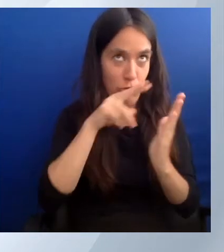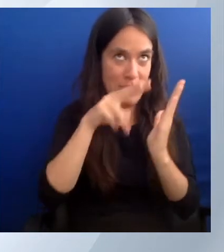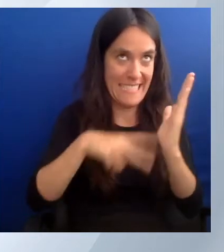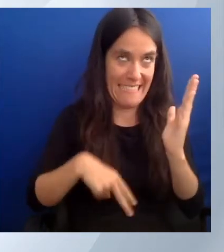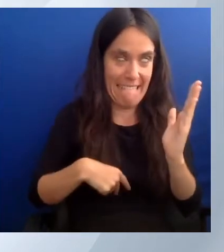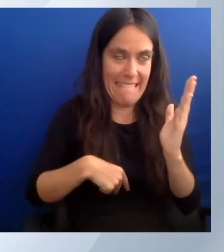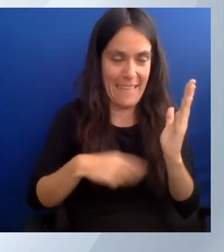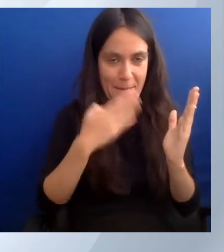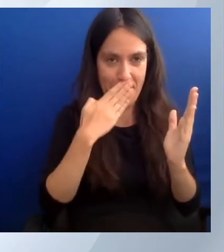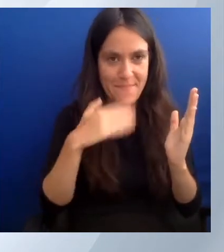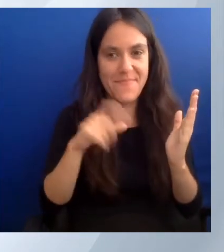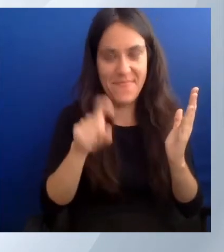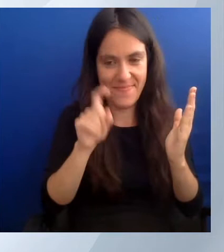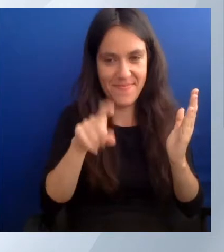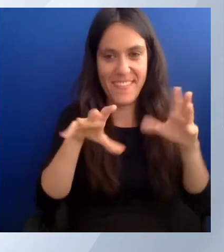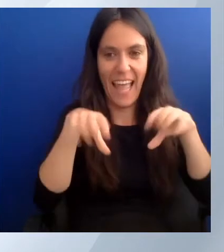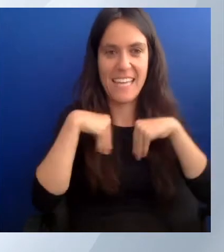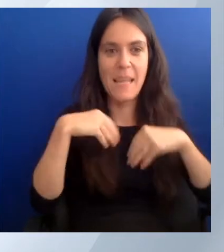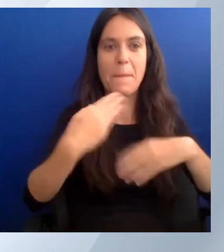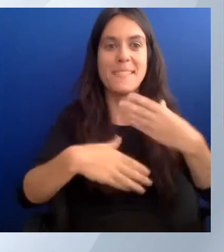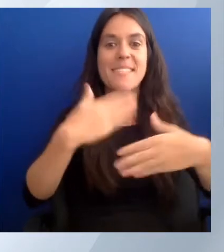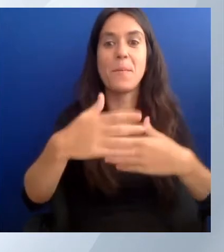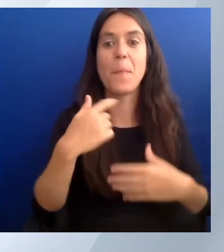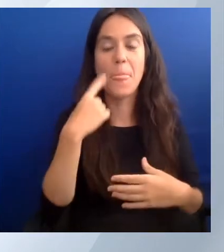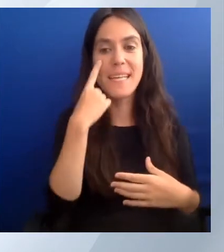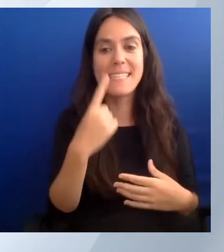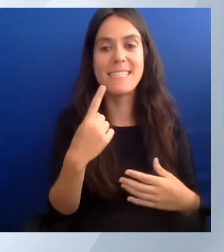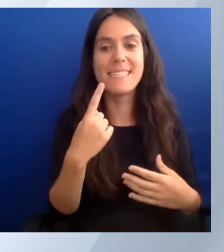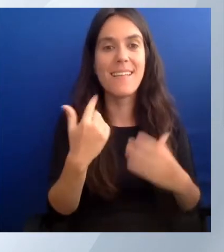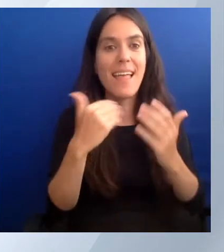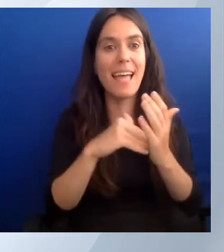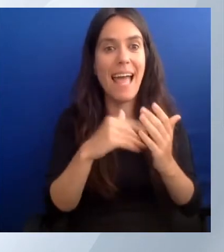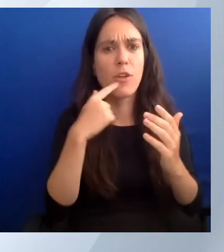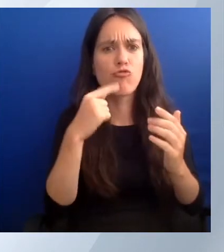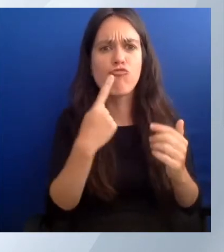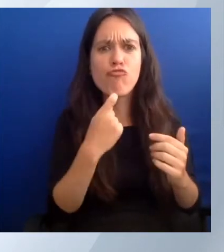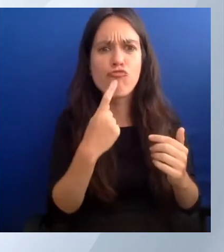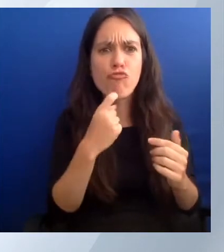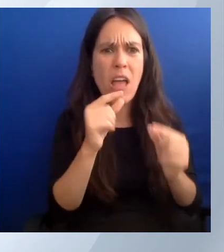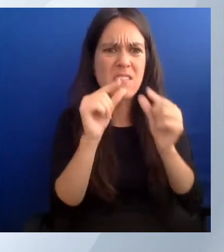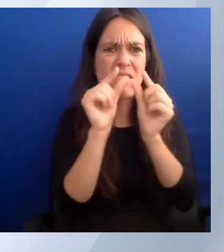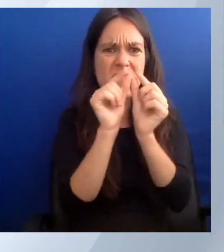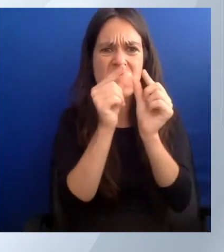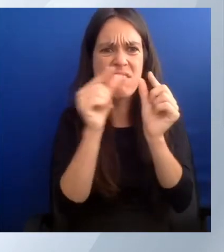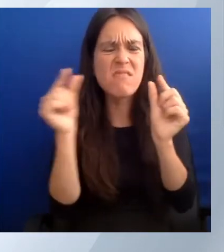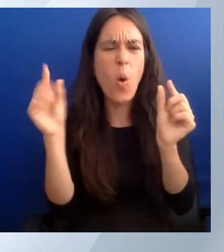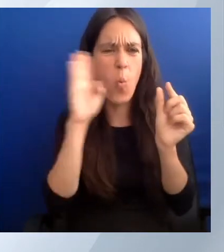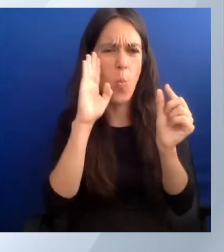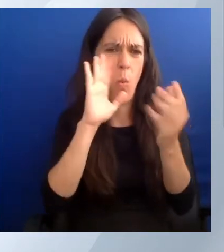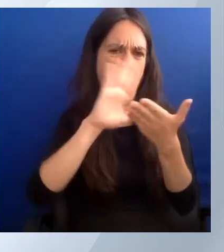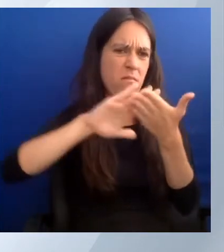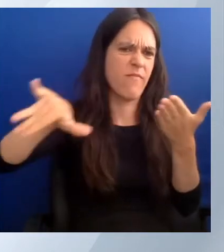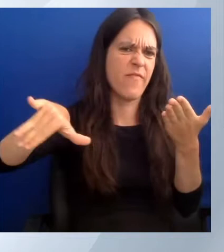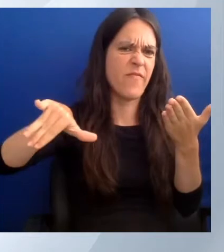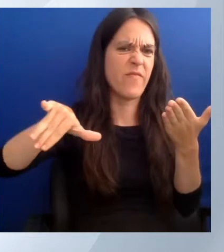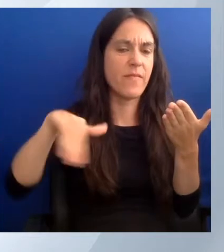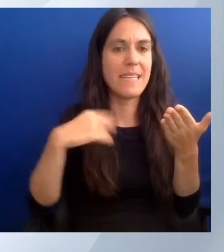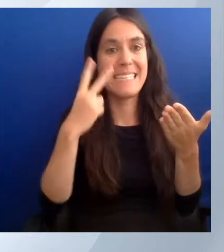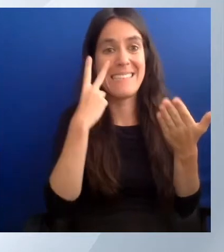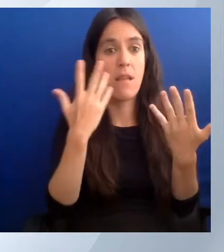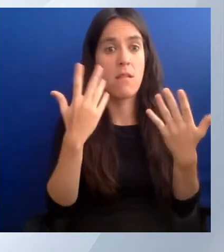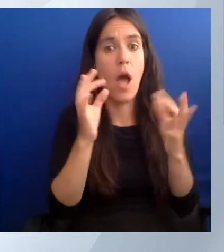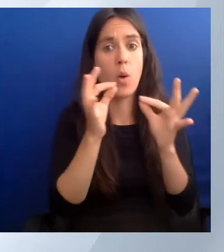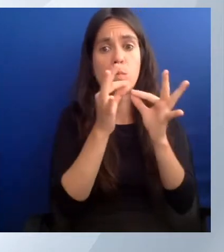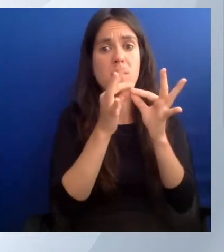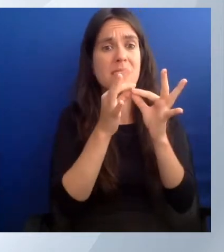And then when we get back to here, hopefully that red text is going to disappear. What we have right now is quite a simple